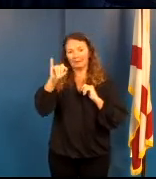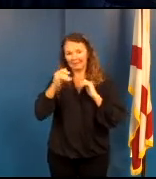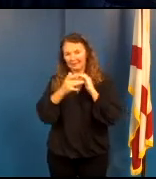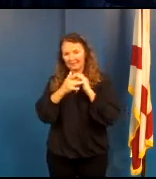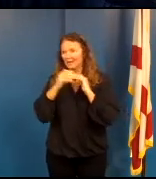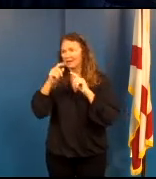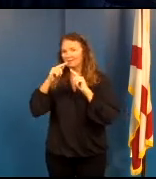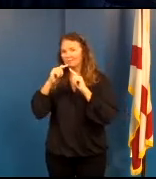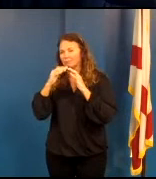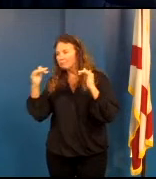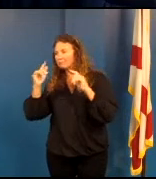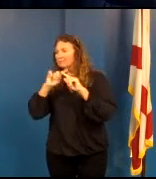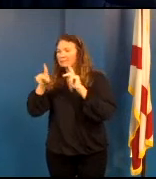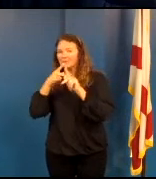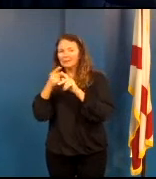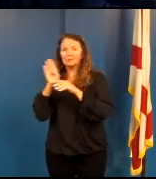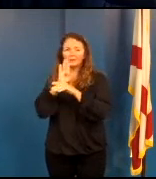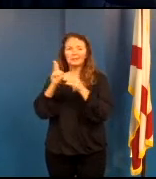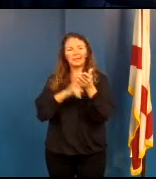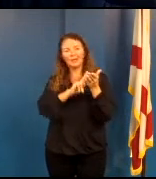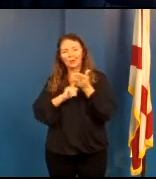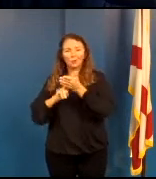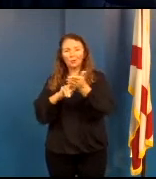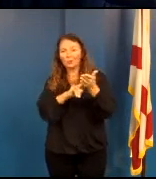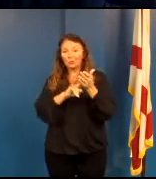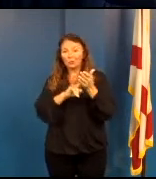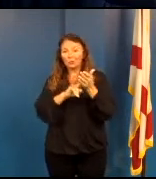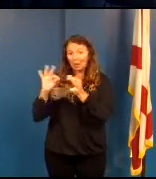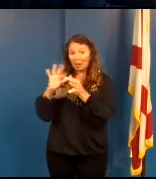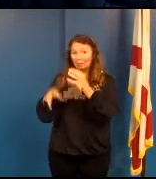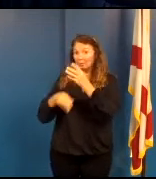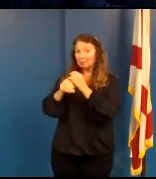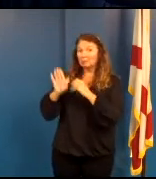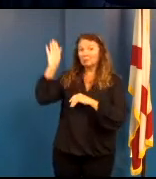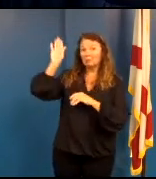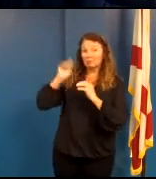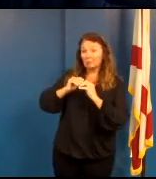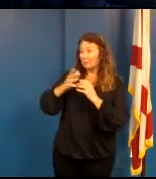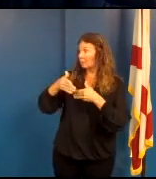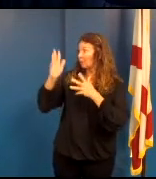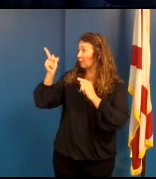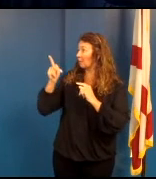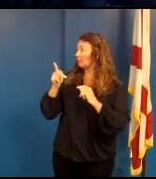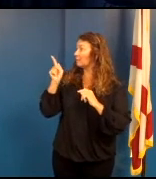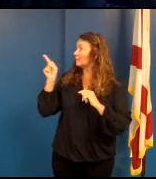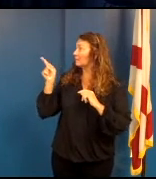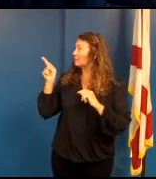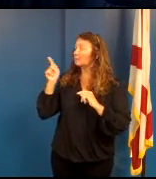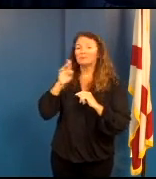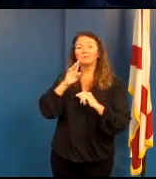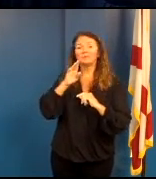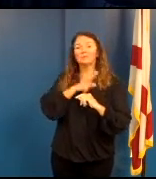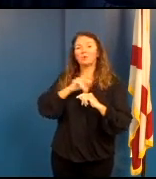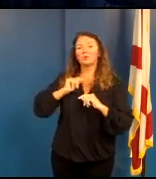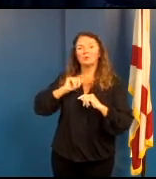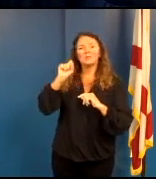variety of other bids, contracts. Any comments, questions? Can I ask a quick question